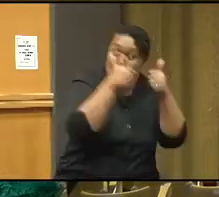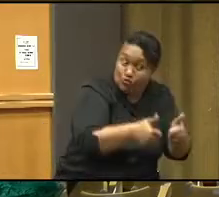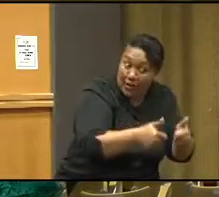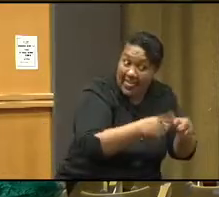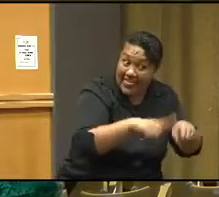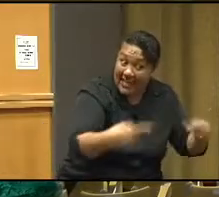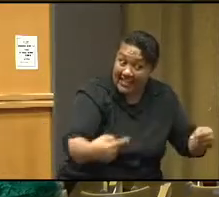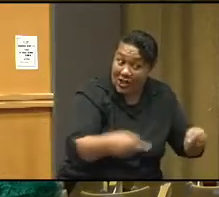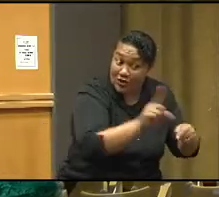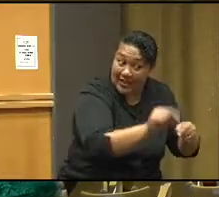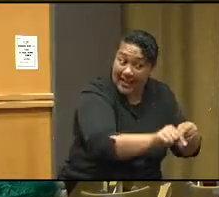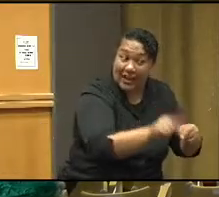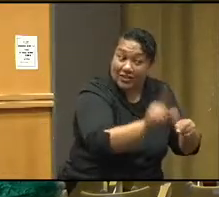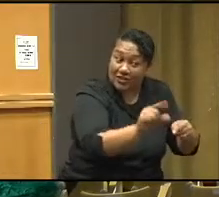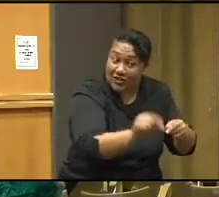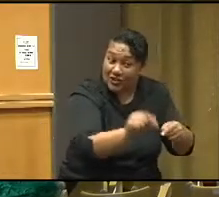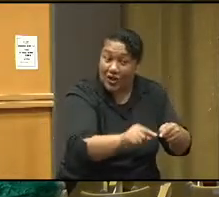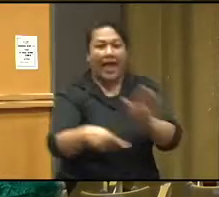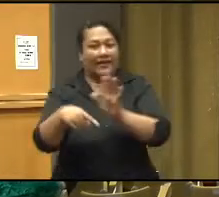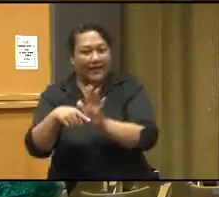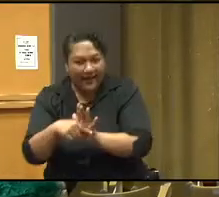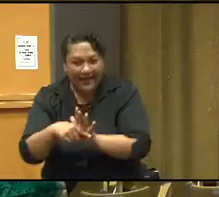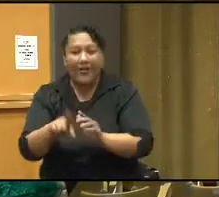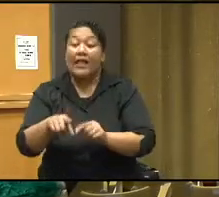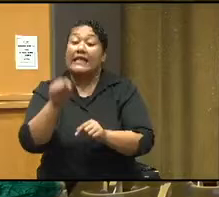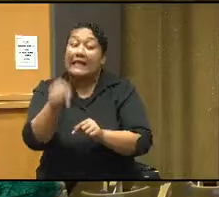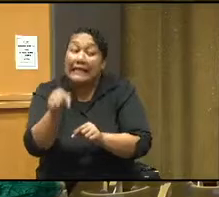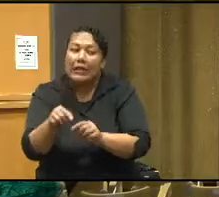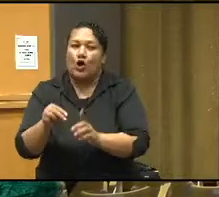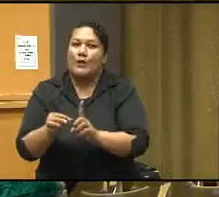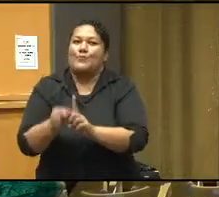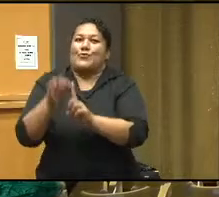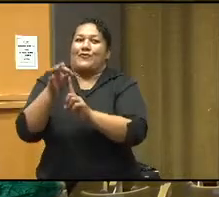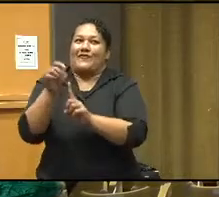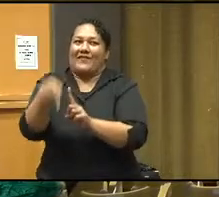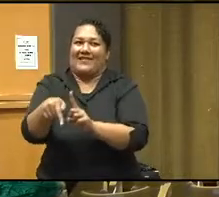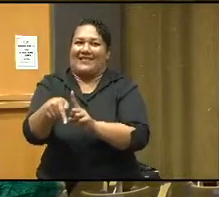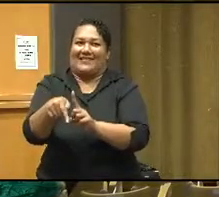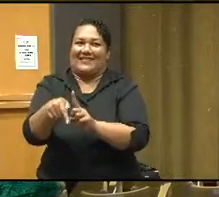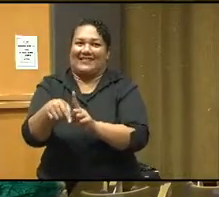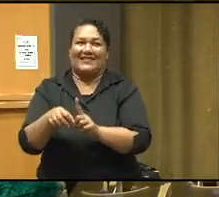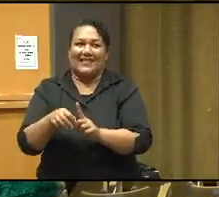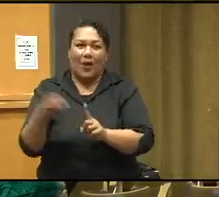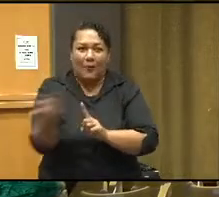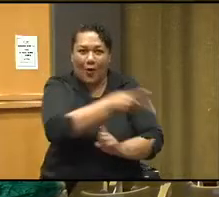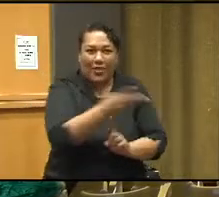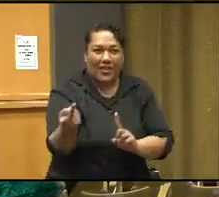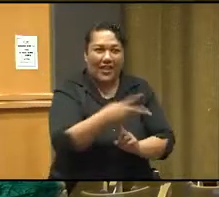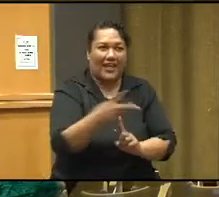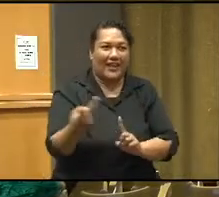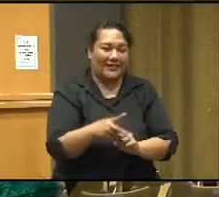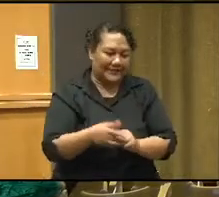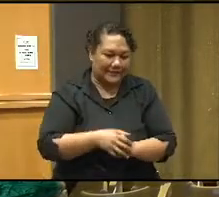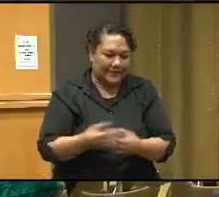the things that you need to improve. And I refer, and I work very closely with the SLS, the Students Learning Support Center, peer